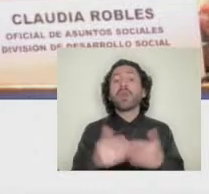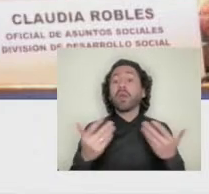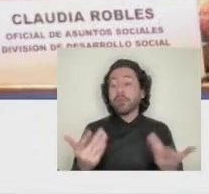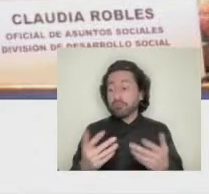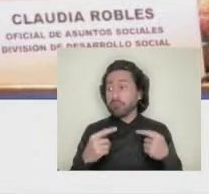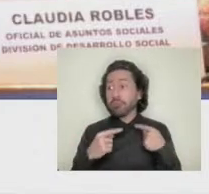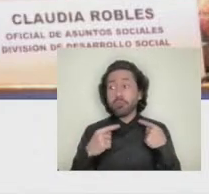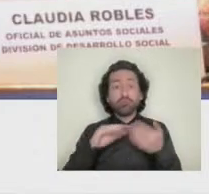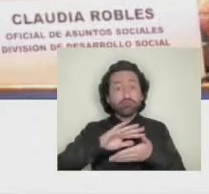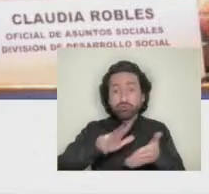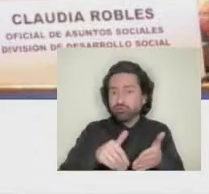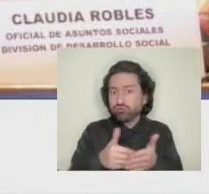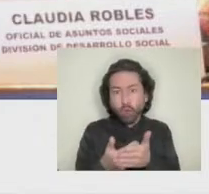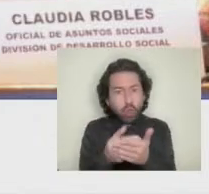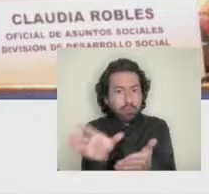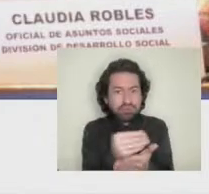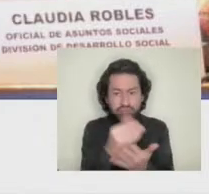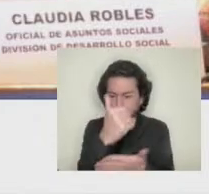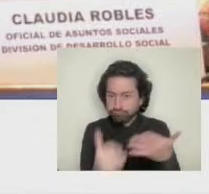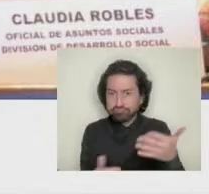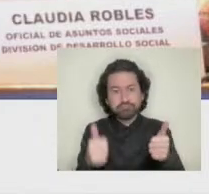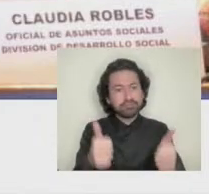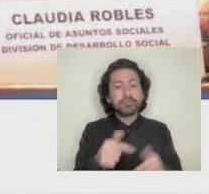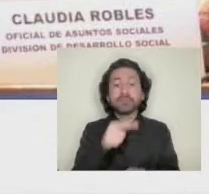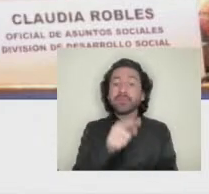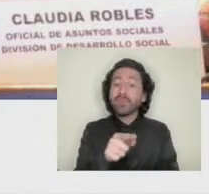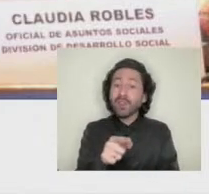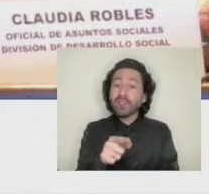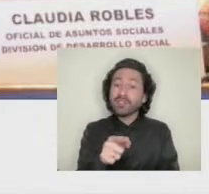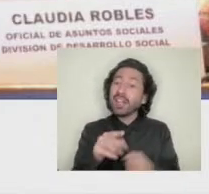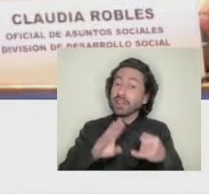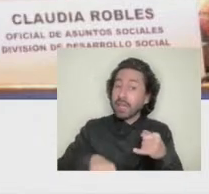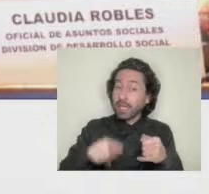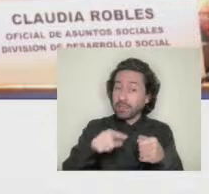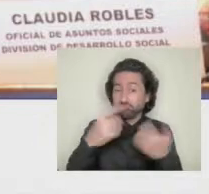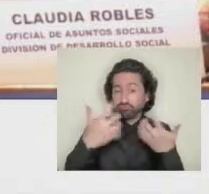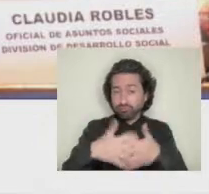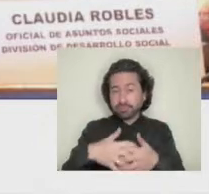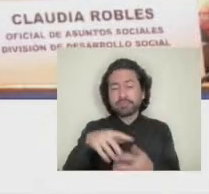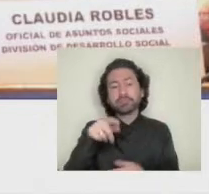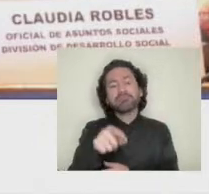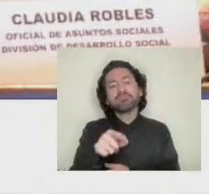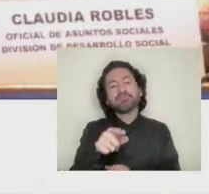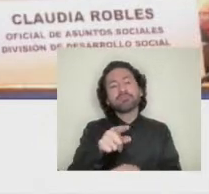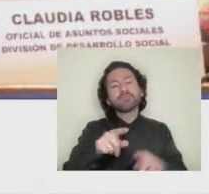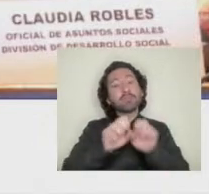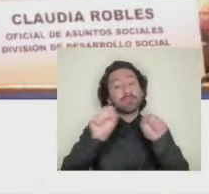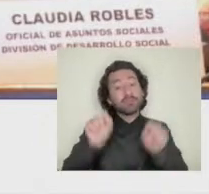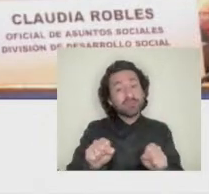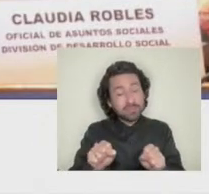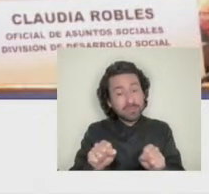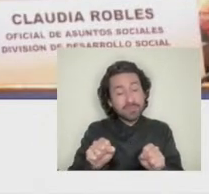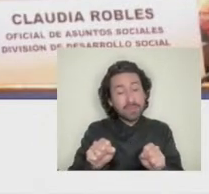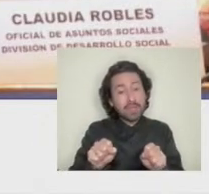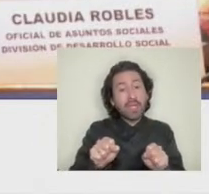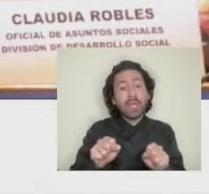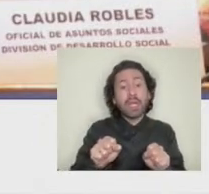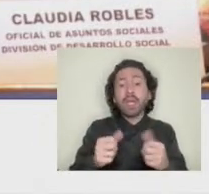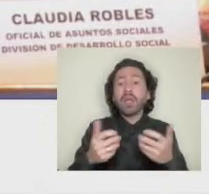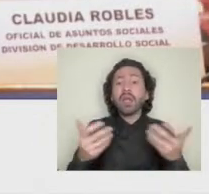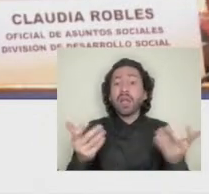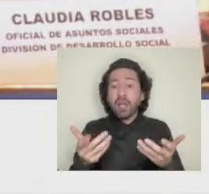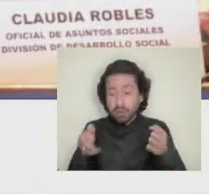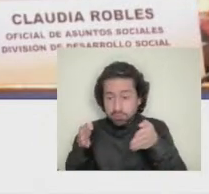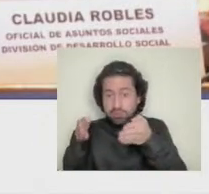the youth's well-being. Final reflections. The reforms implemented in the last